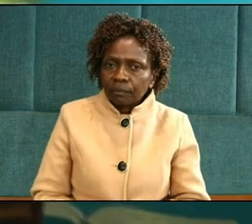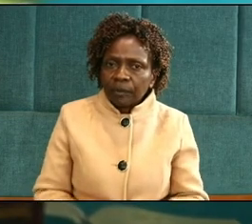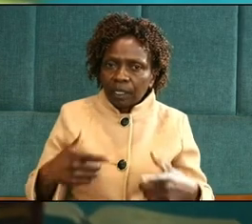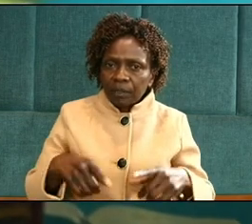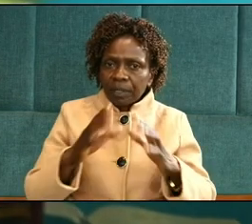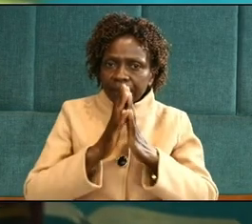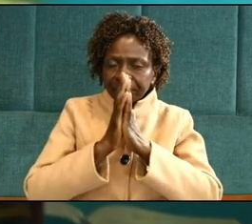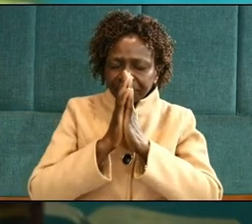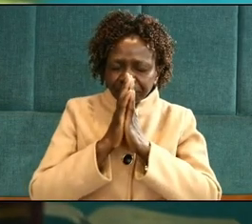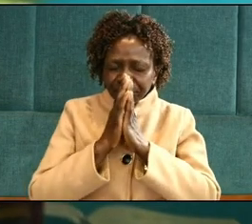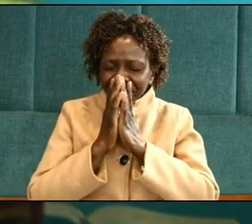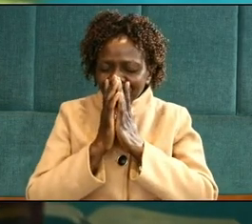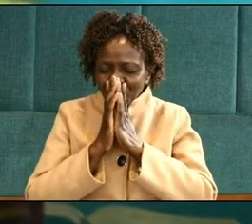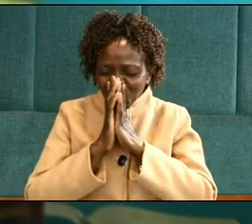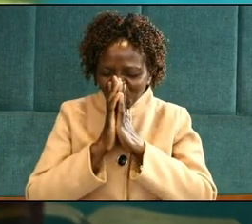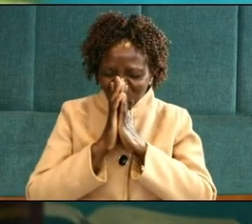Let us pray.